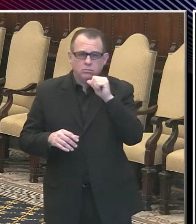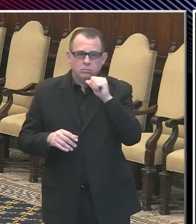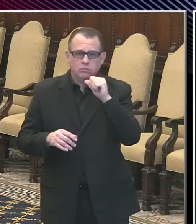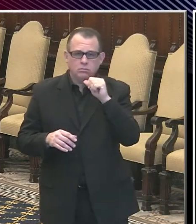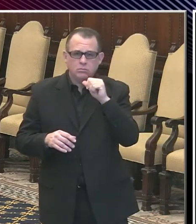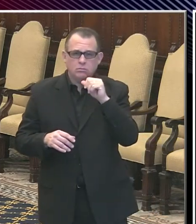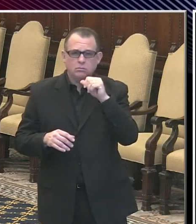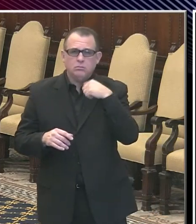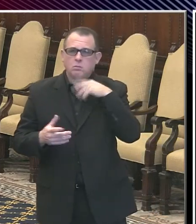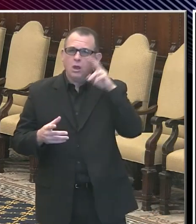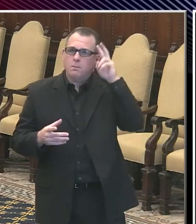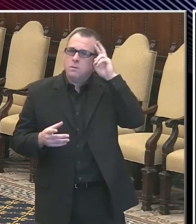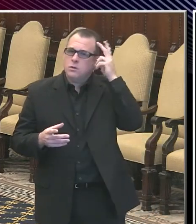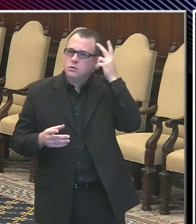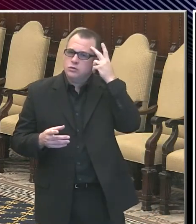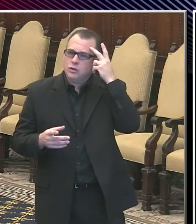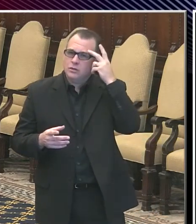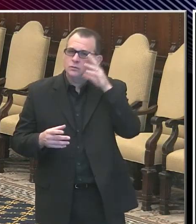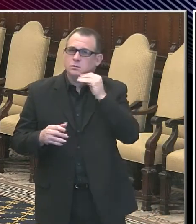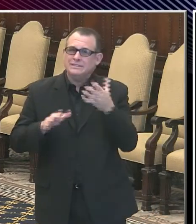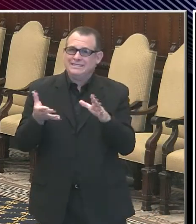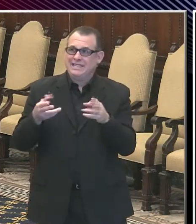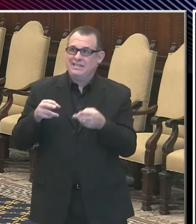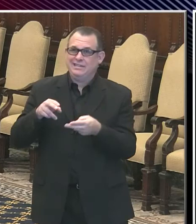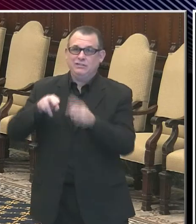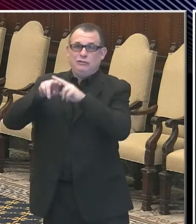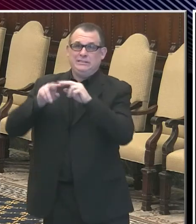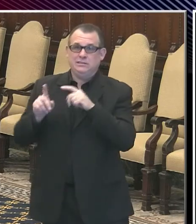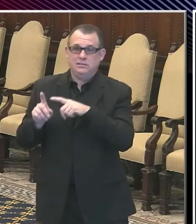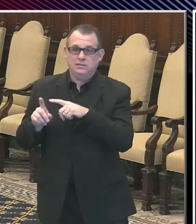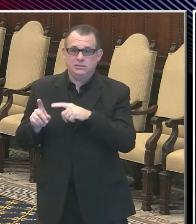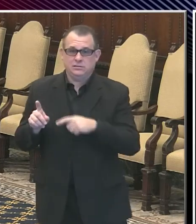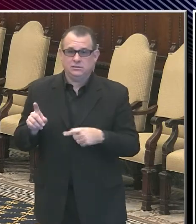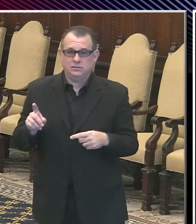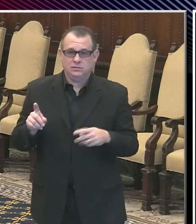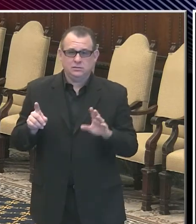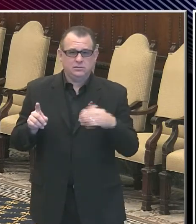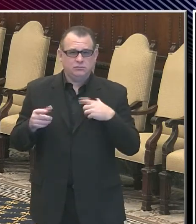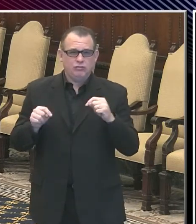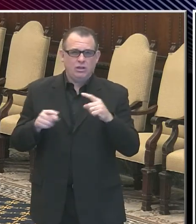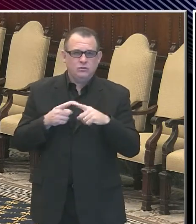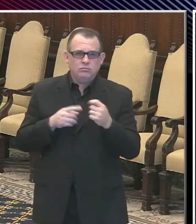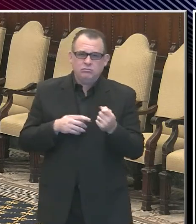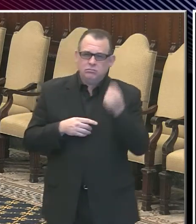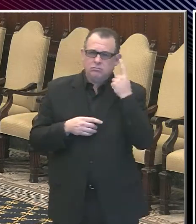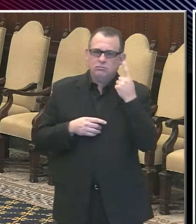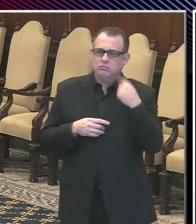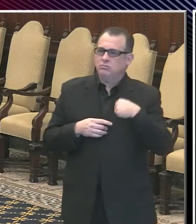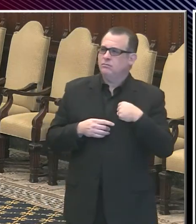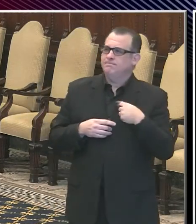miscontextualize the increase in deaths. So I guess I'm trying to understand how